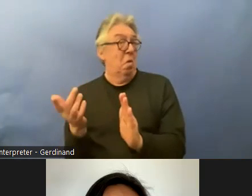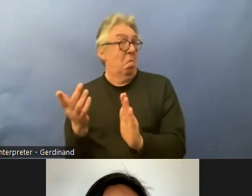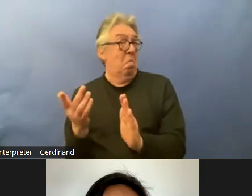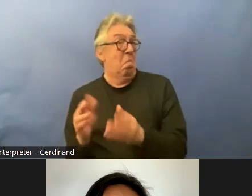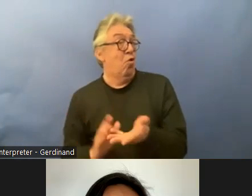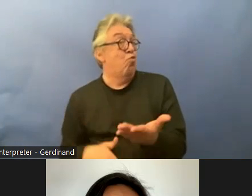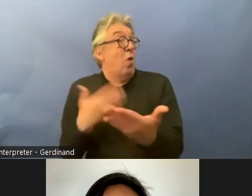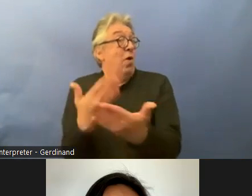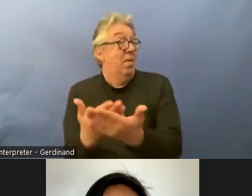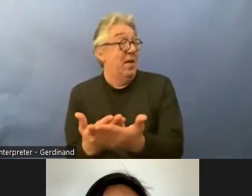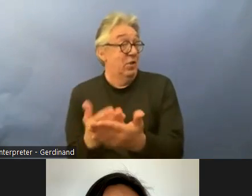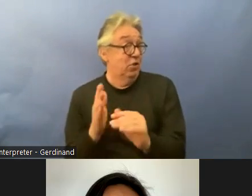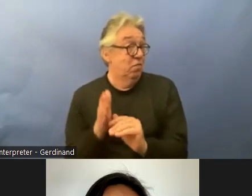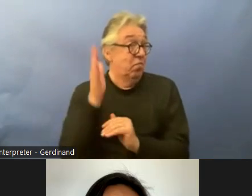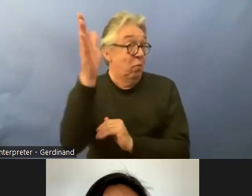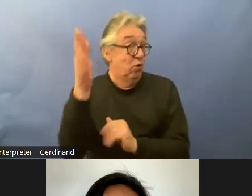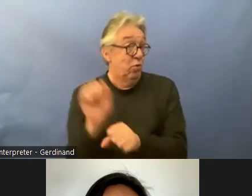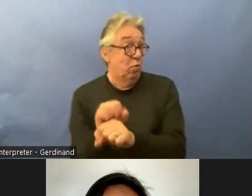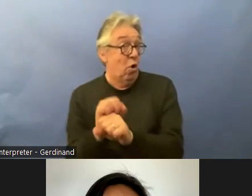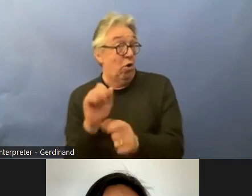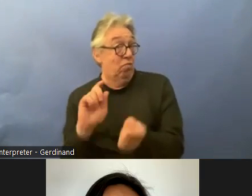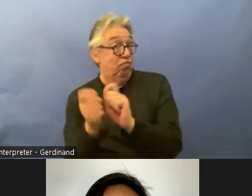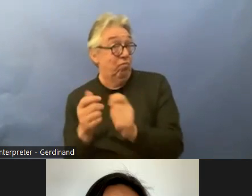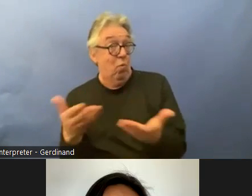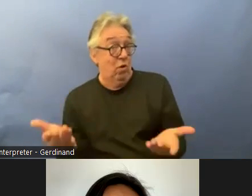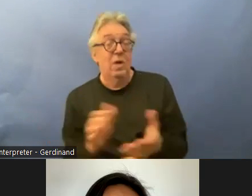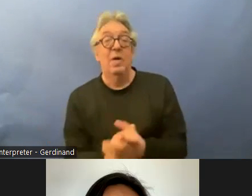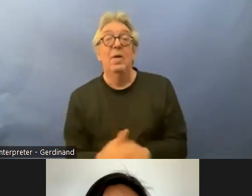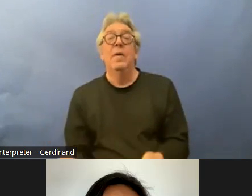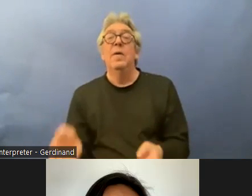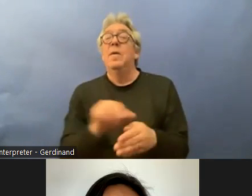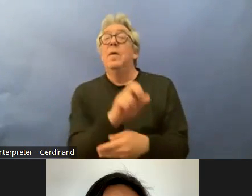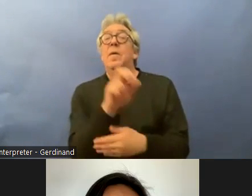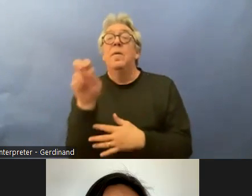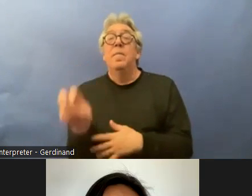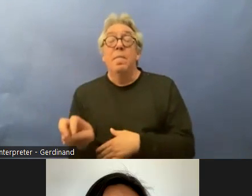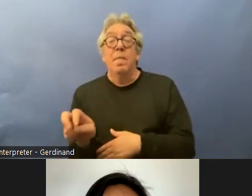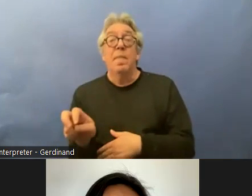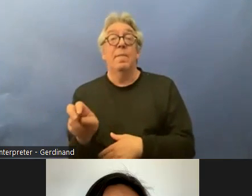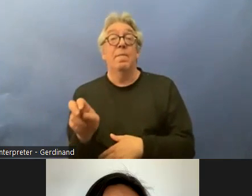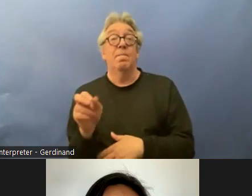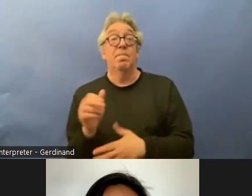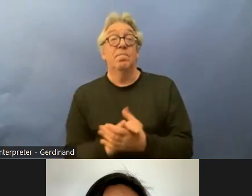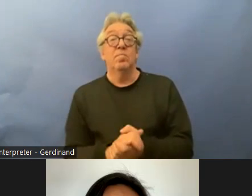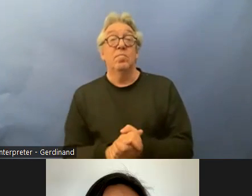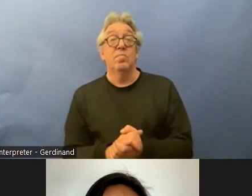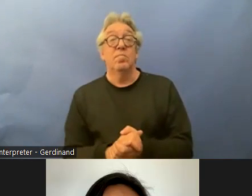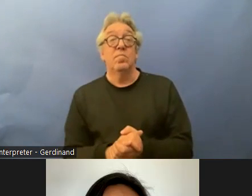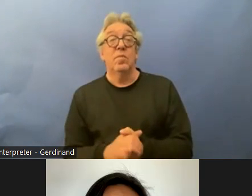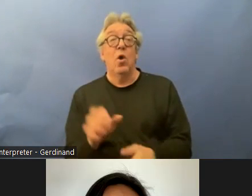And after that, we will have Ms. Orik last. Orik work with